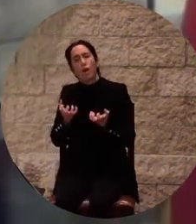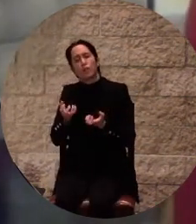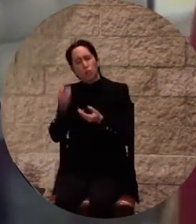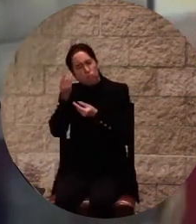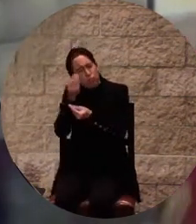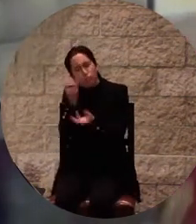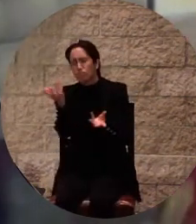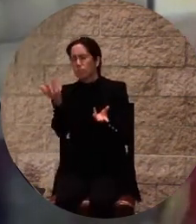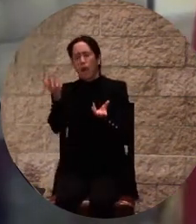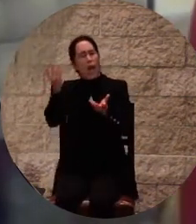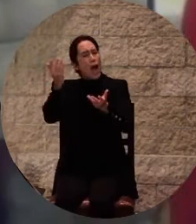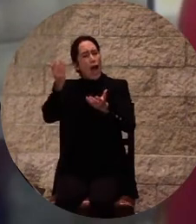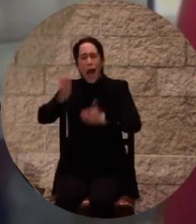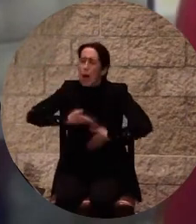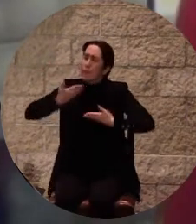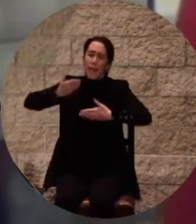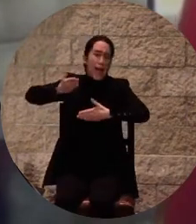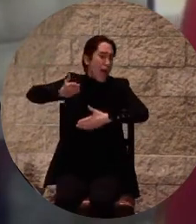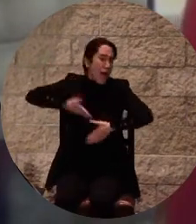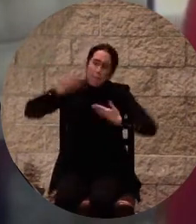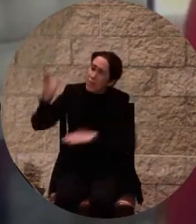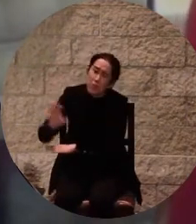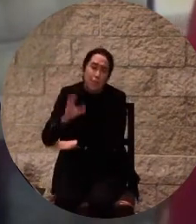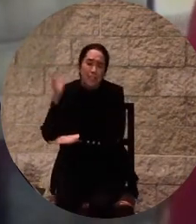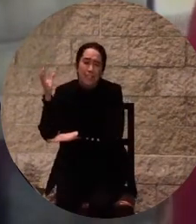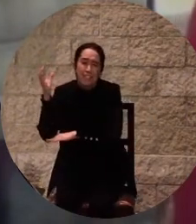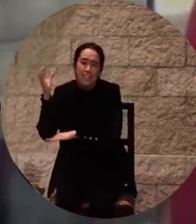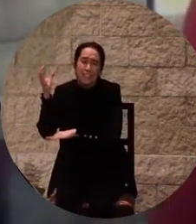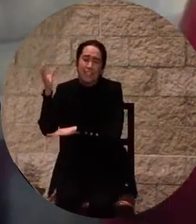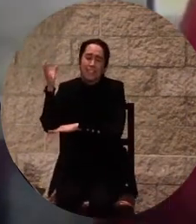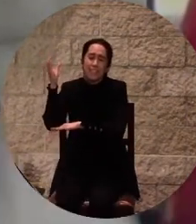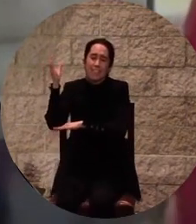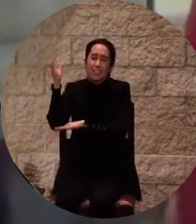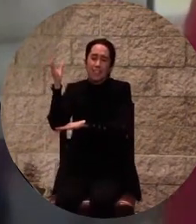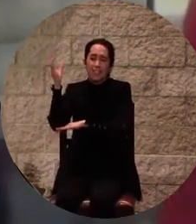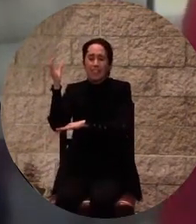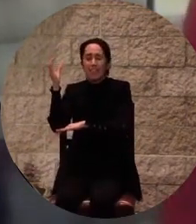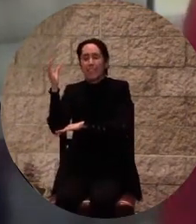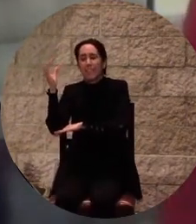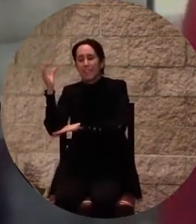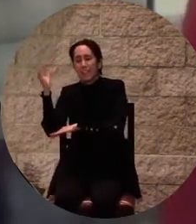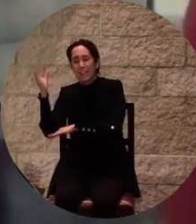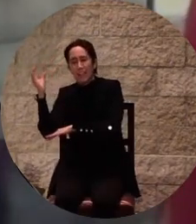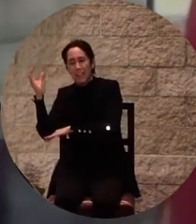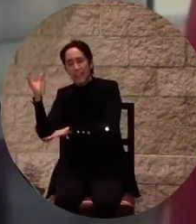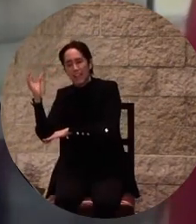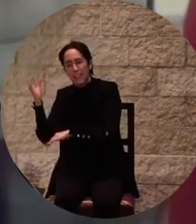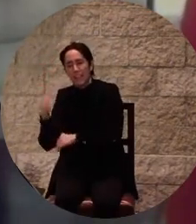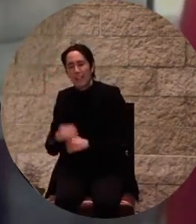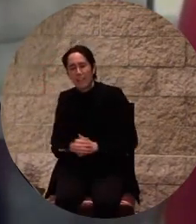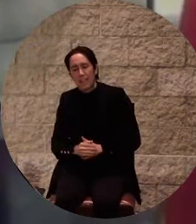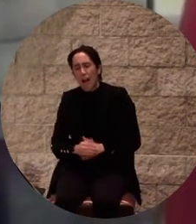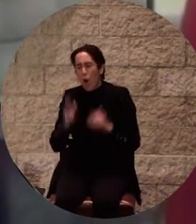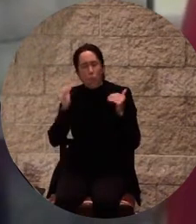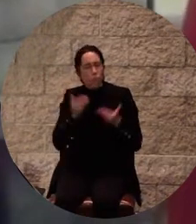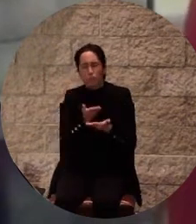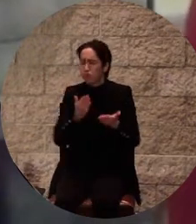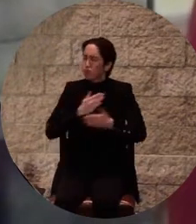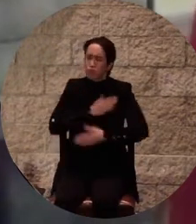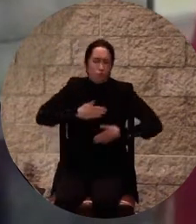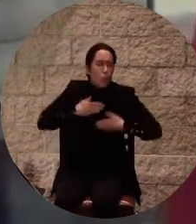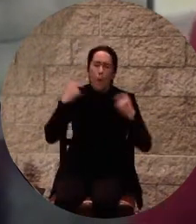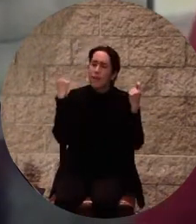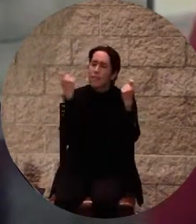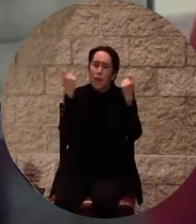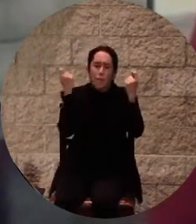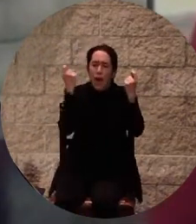very, very Merry Christmas. And in whatever way you're going to be able to celebrate it, just remember that